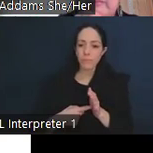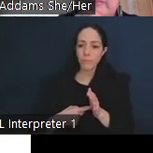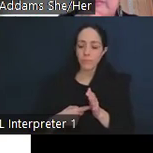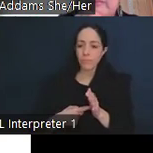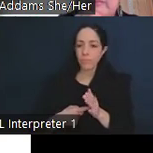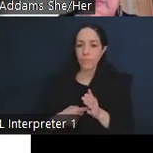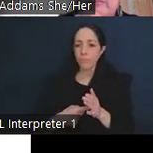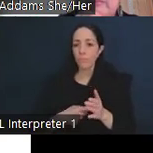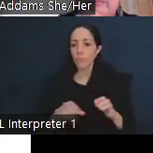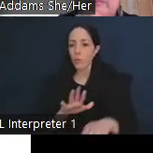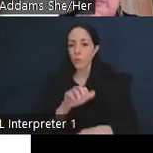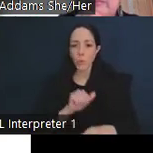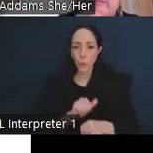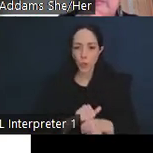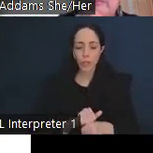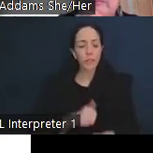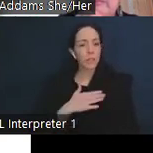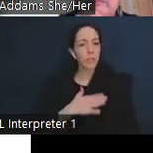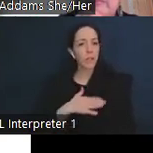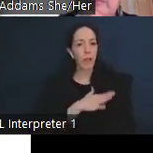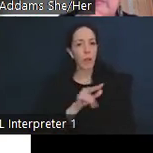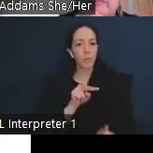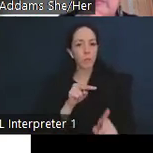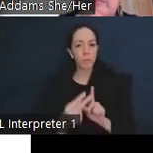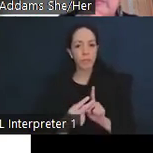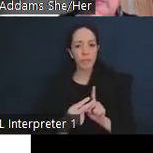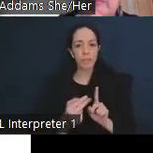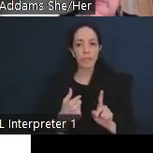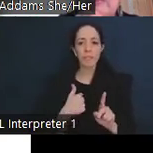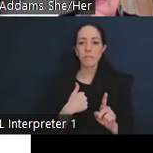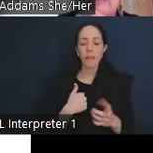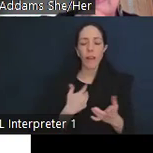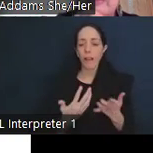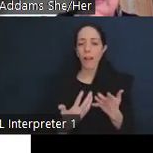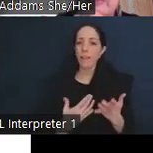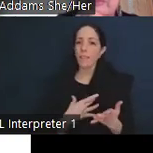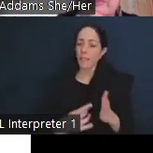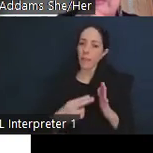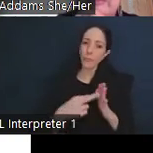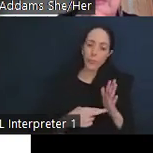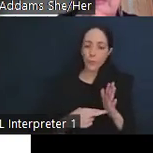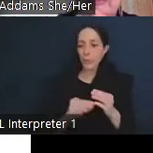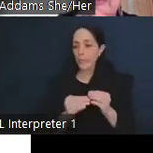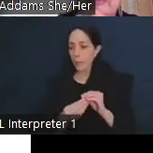task. I appreciate that perspective. I'm a very linear, concrete person. I like rules and numbers.